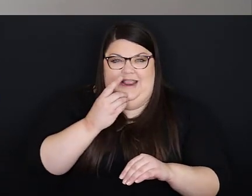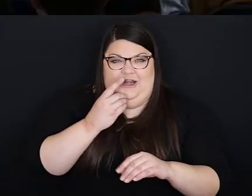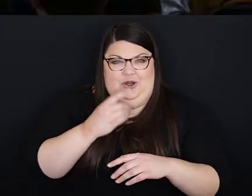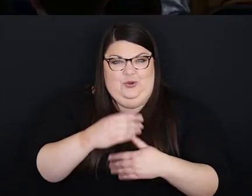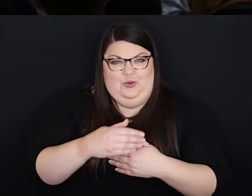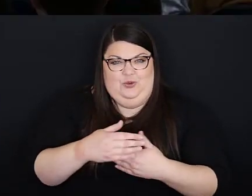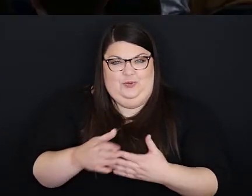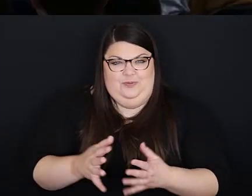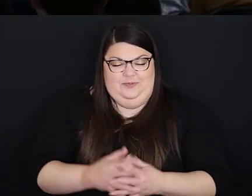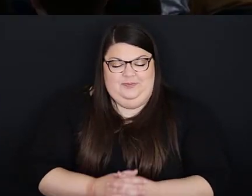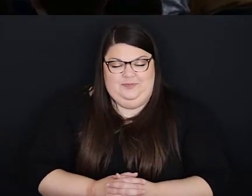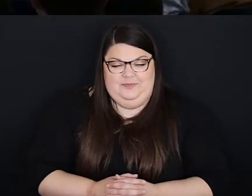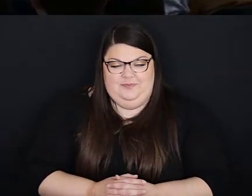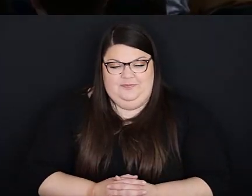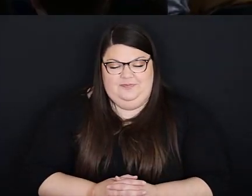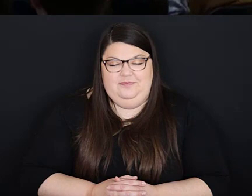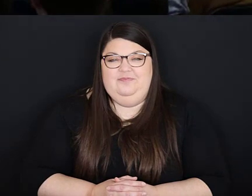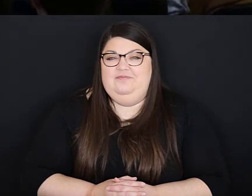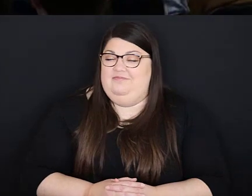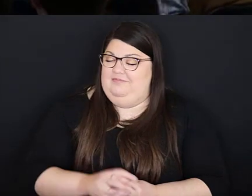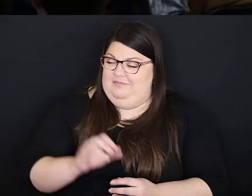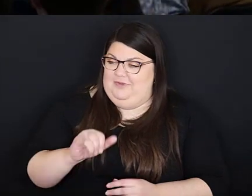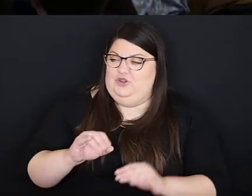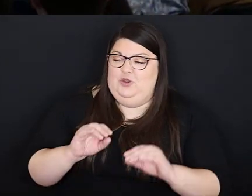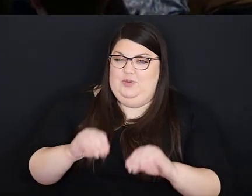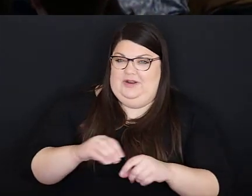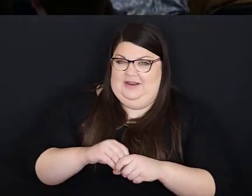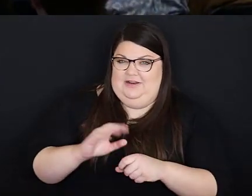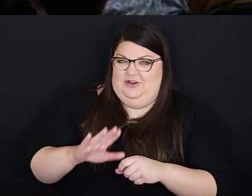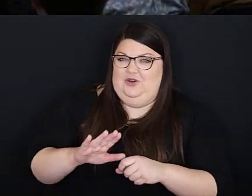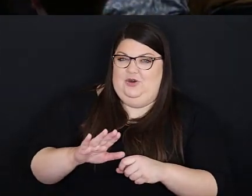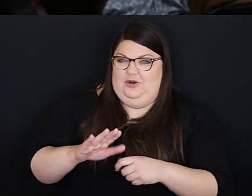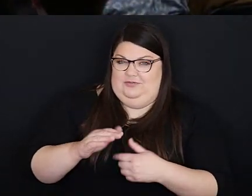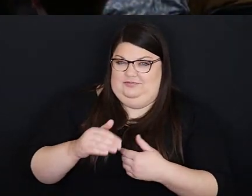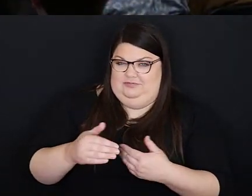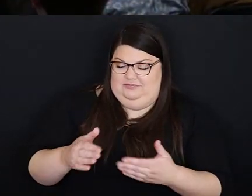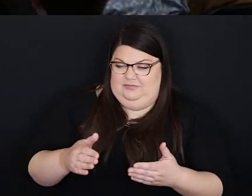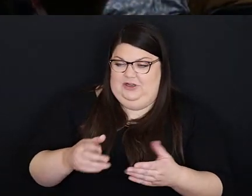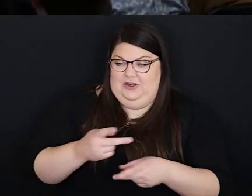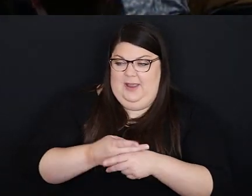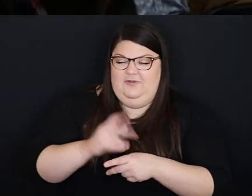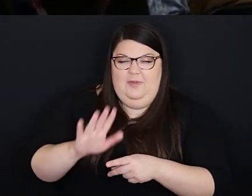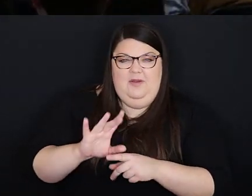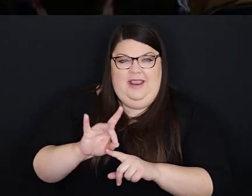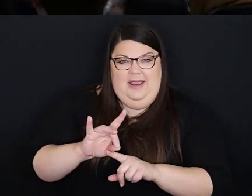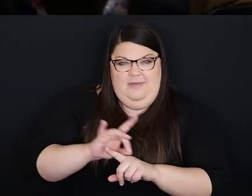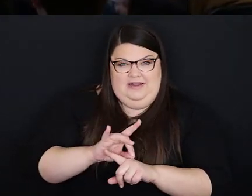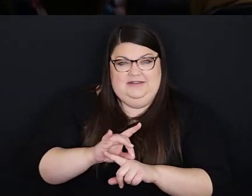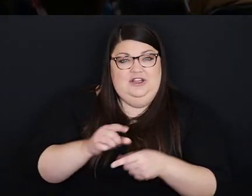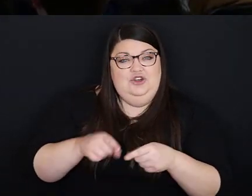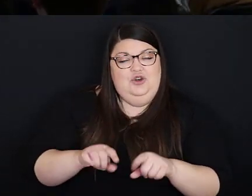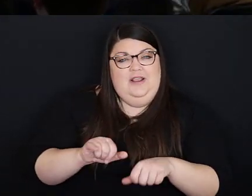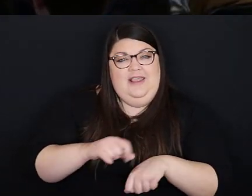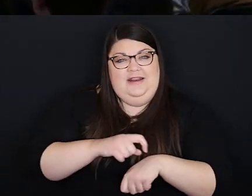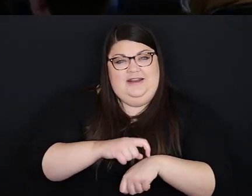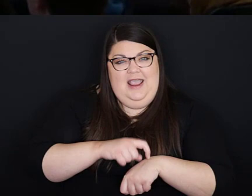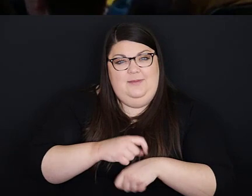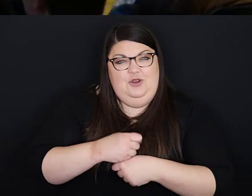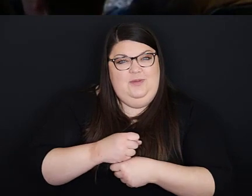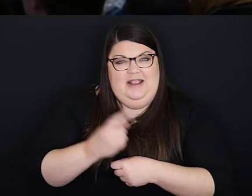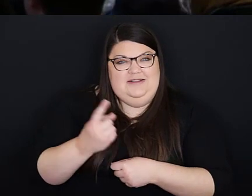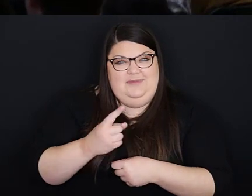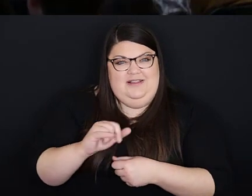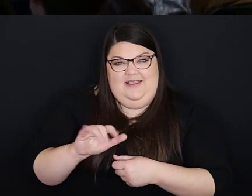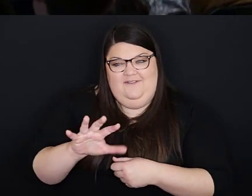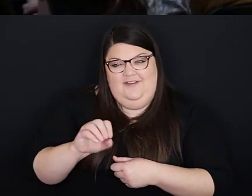Yeah. So you put it in your dining room, and you kept it for about 8 months, and during that time, you